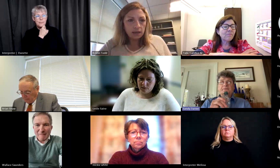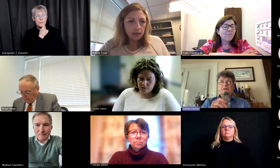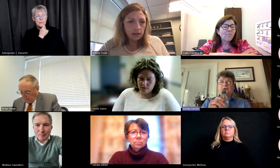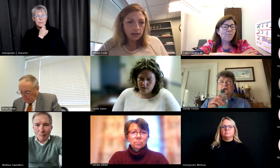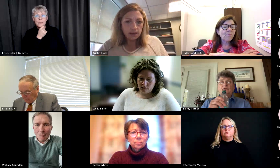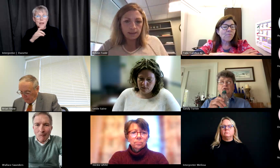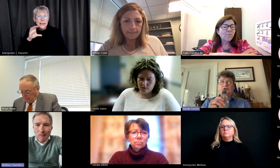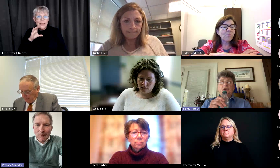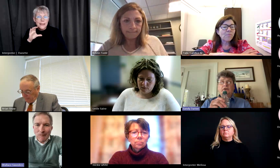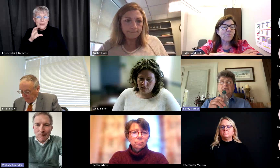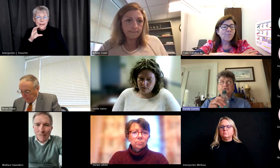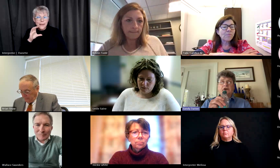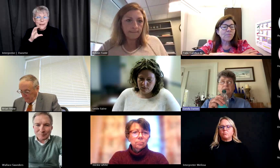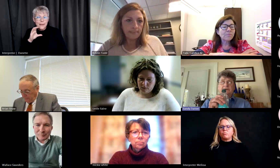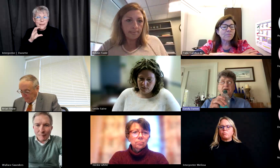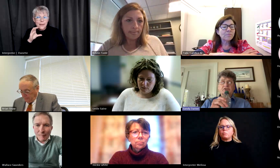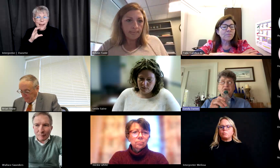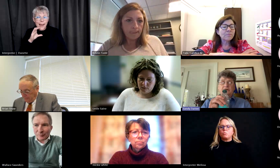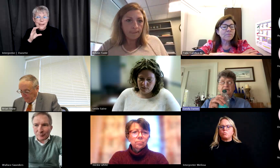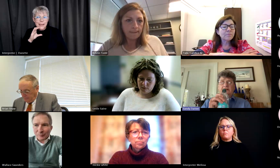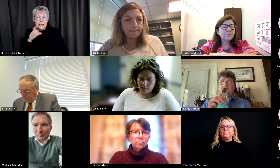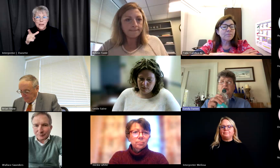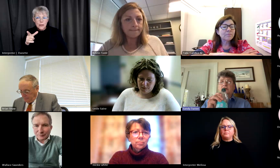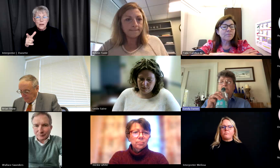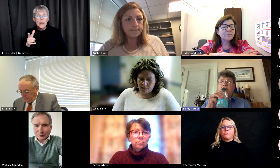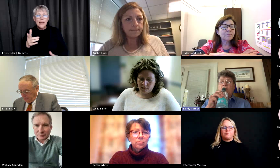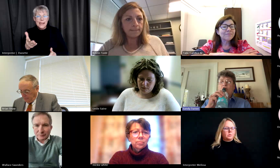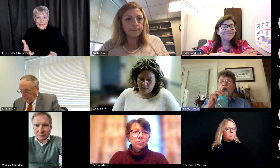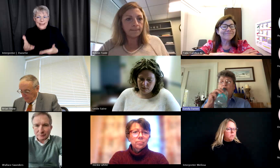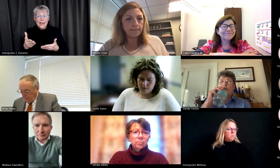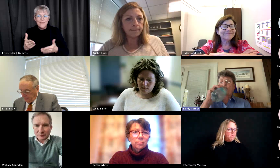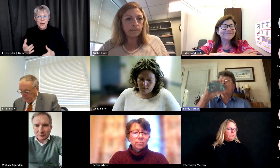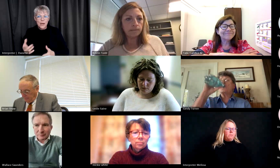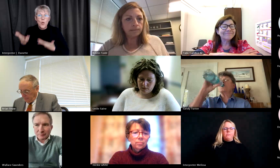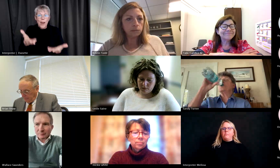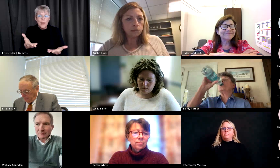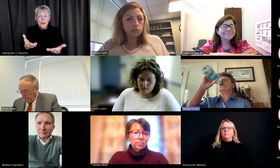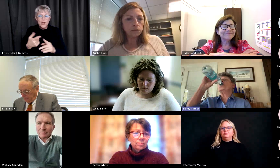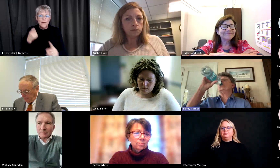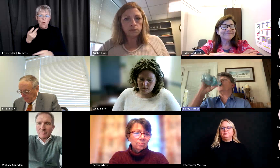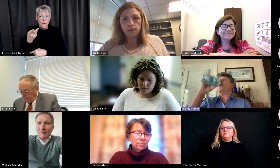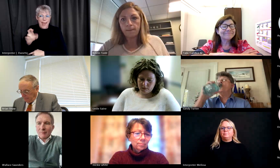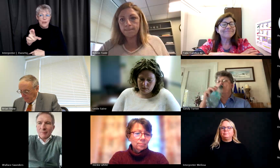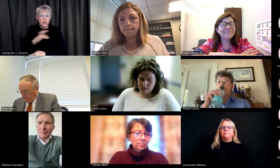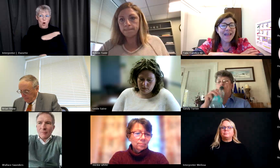Candace, you can give us the recommendation of the HR committee.